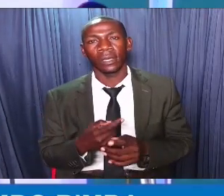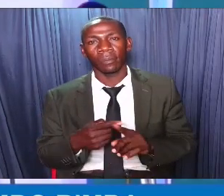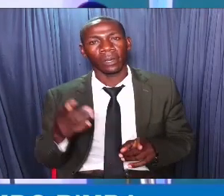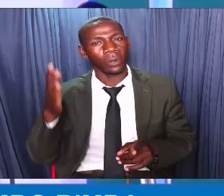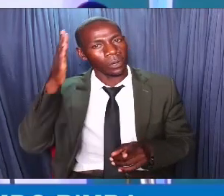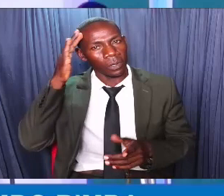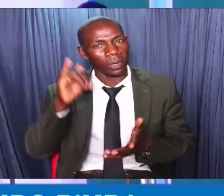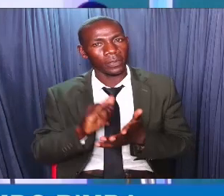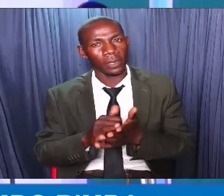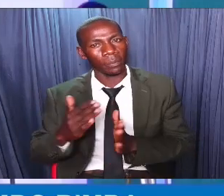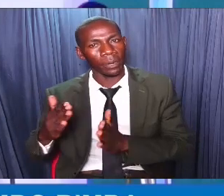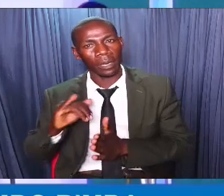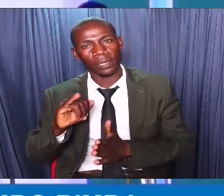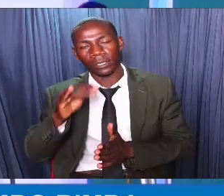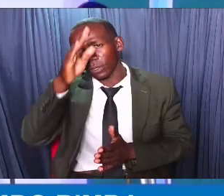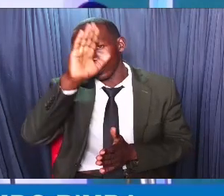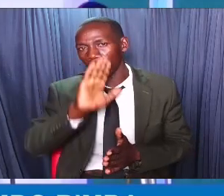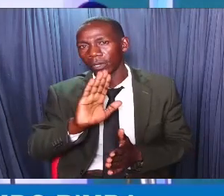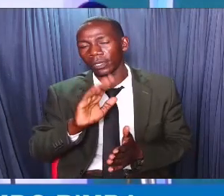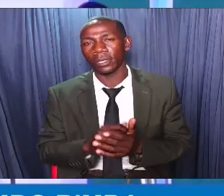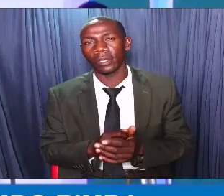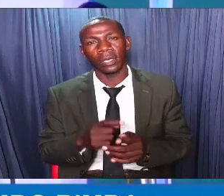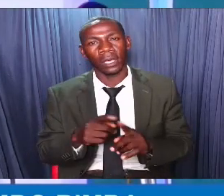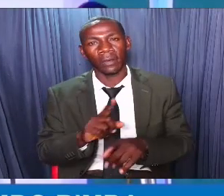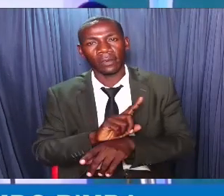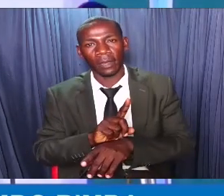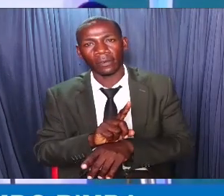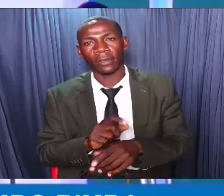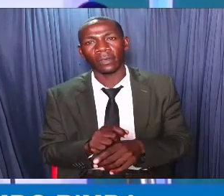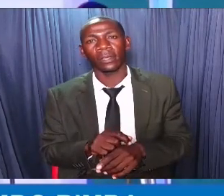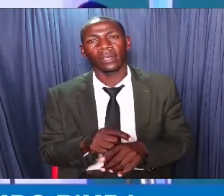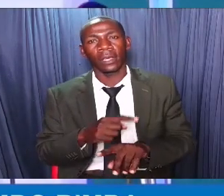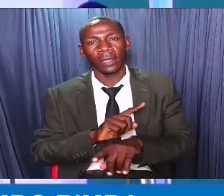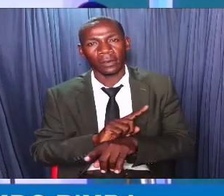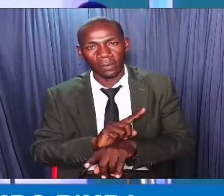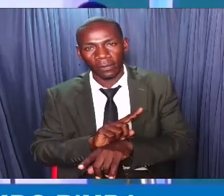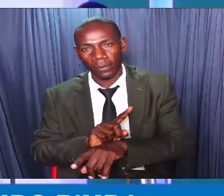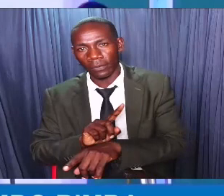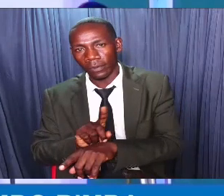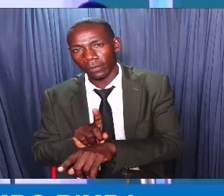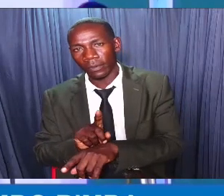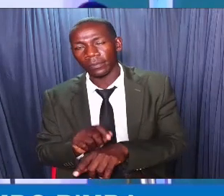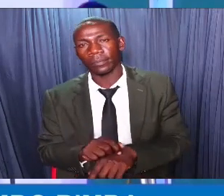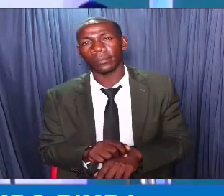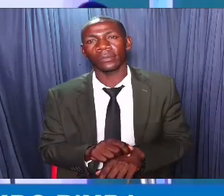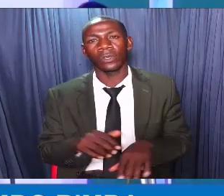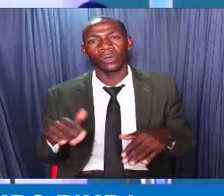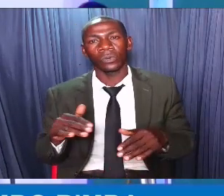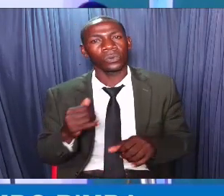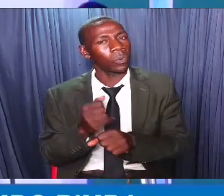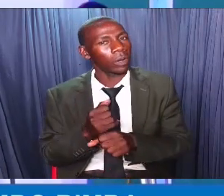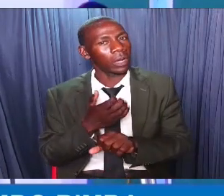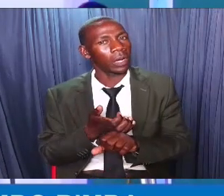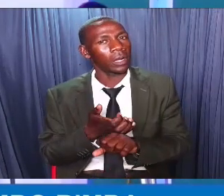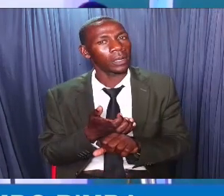ukijua apangaye ni Mungu. But once you know so, whoever plans is God. Kila dakika. So every fraction of a minute. Na kila nukta. Every fraction of a minute. Fanya bidii.